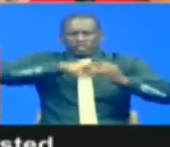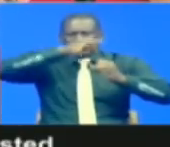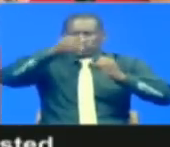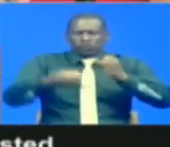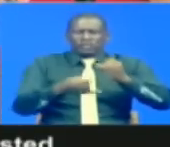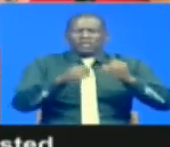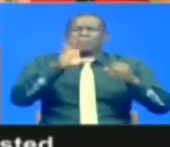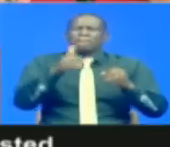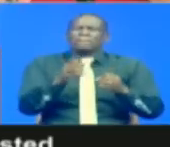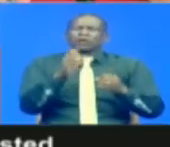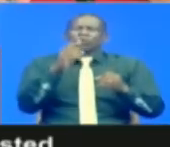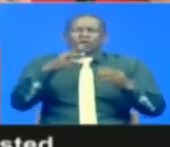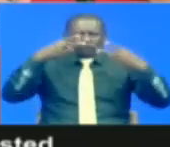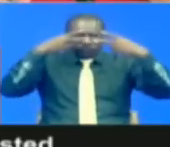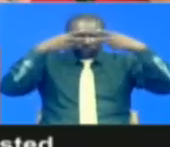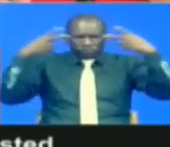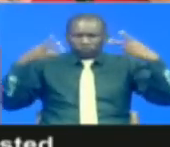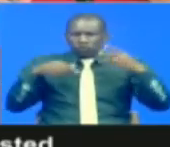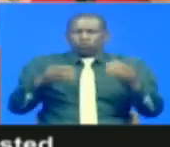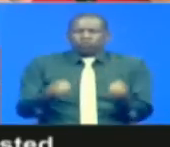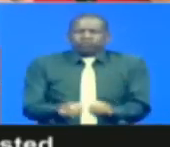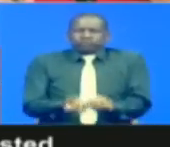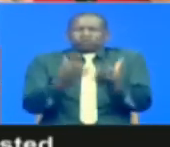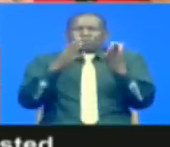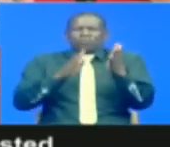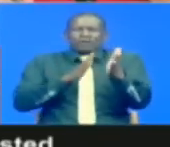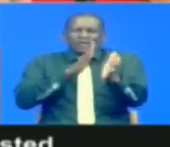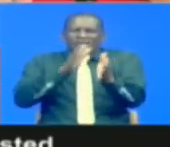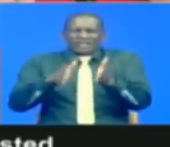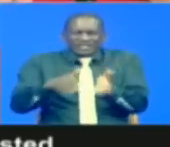14 Riverside Complex attackers, Ali Gishunge,